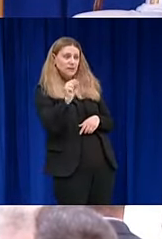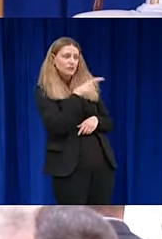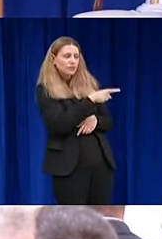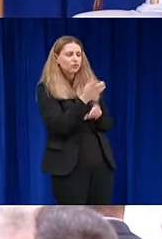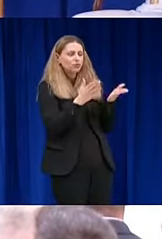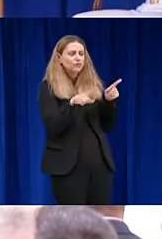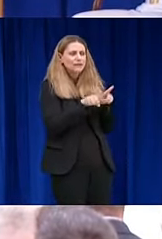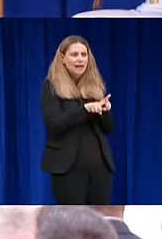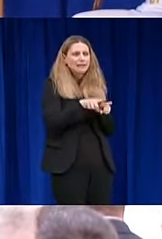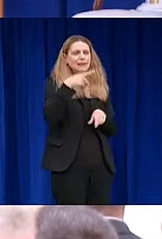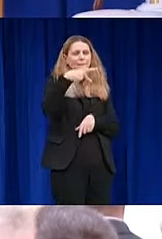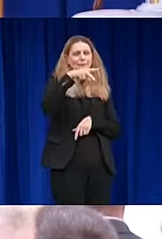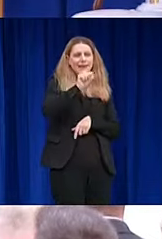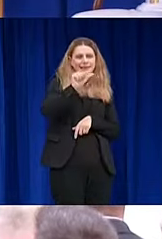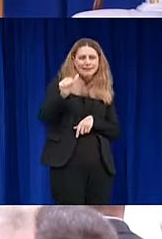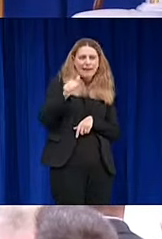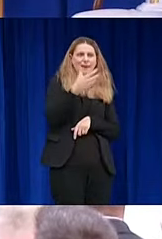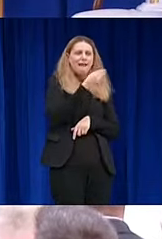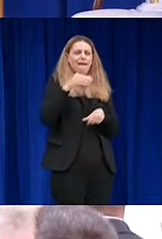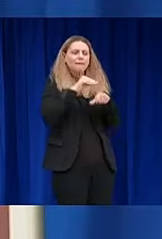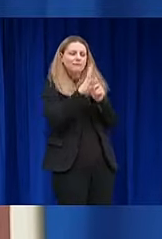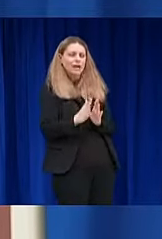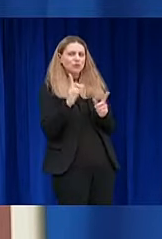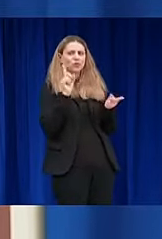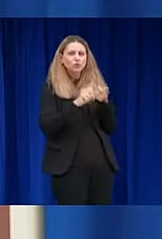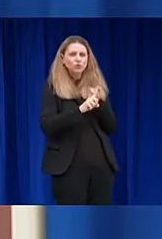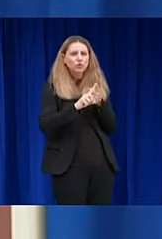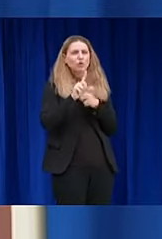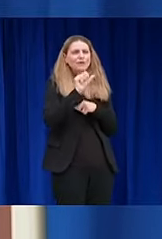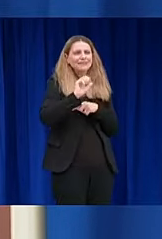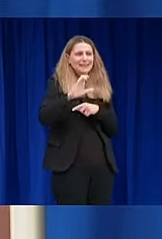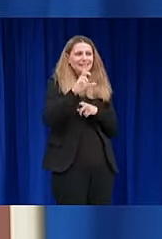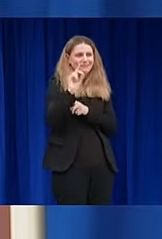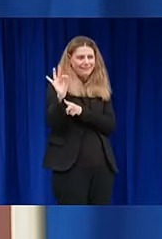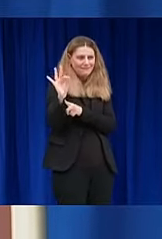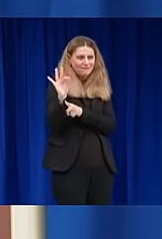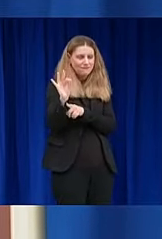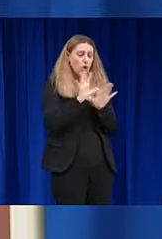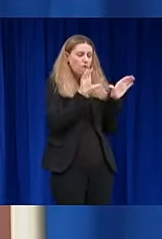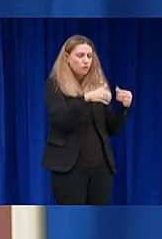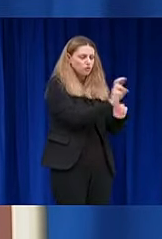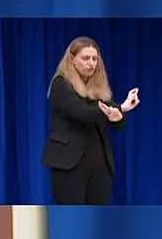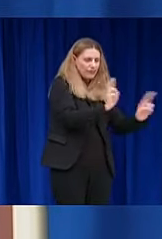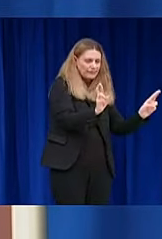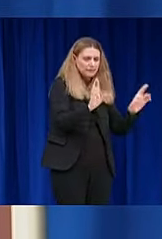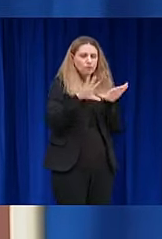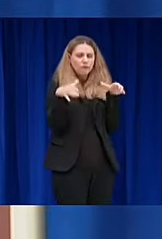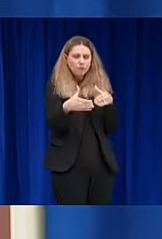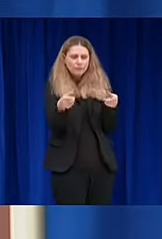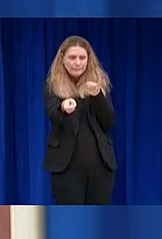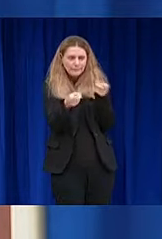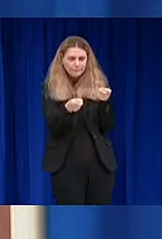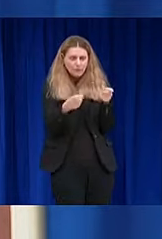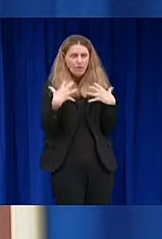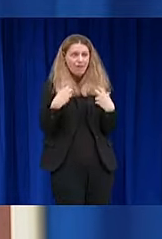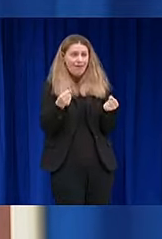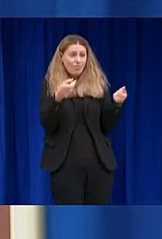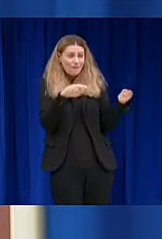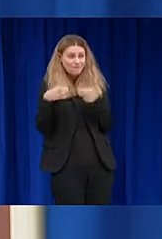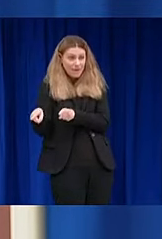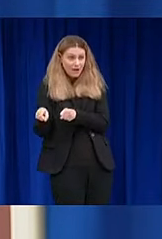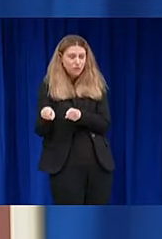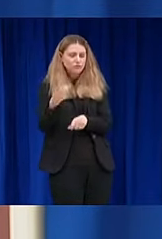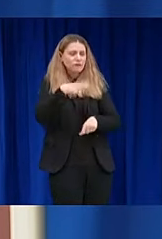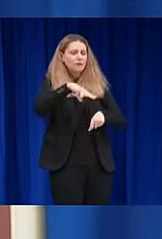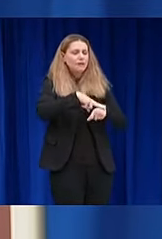Assistant and Advisor to the Secretary of Defense for Force Readiness, Force Management, Health Affairs, National Guard